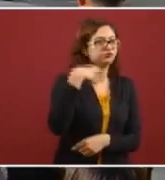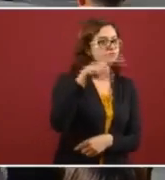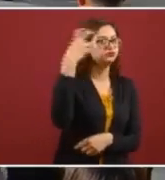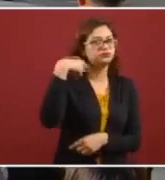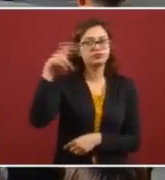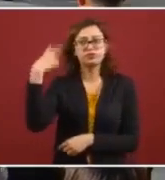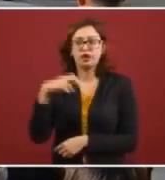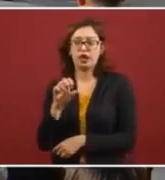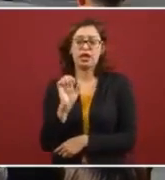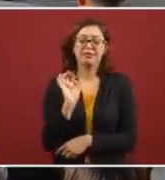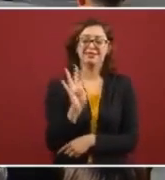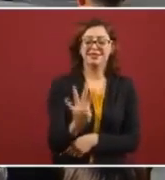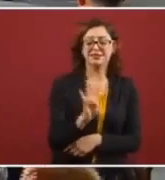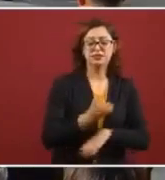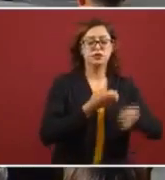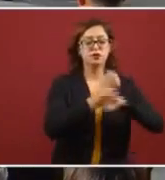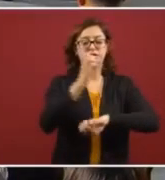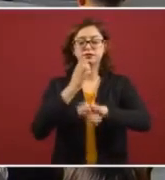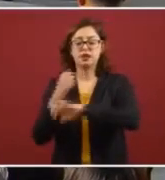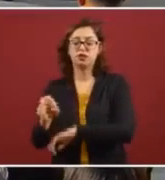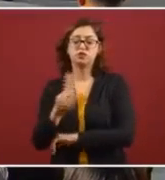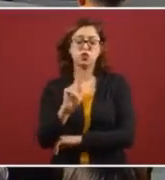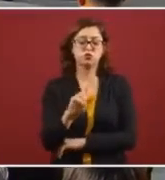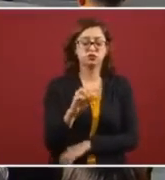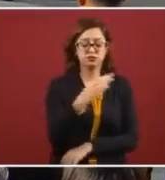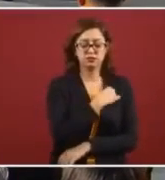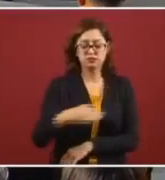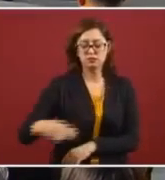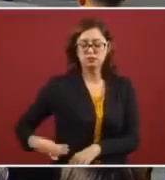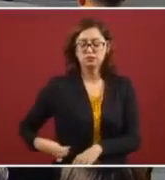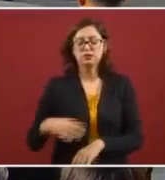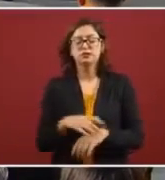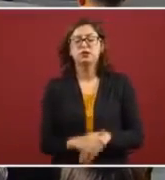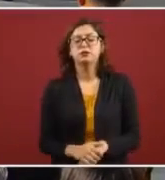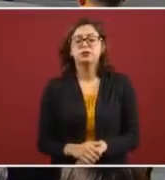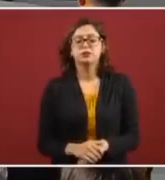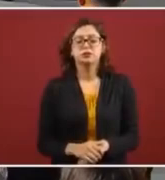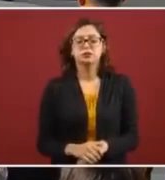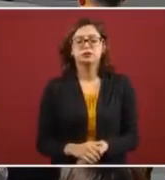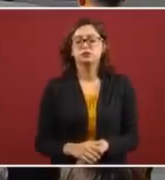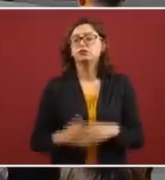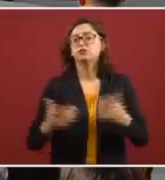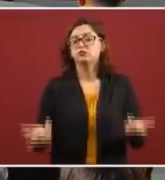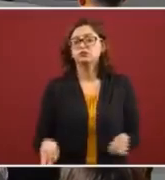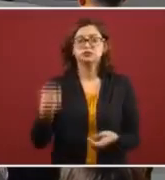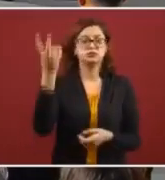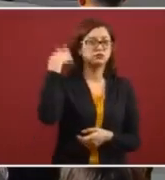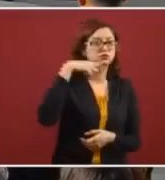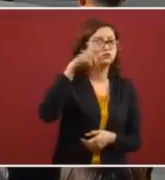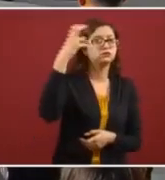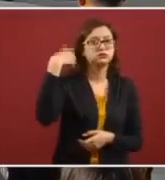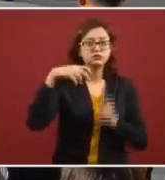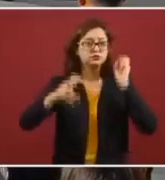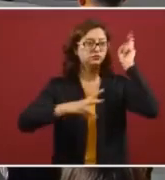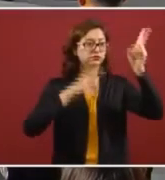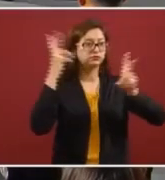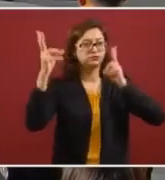on Friday. In 19 states and 80